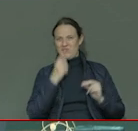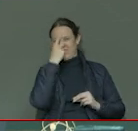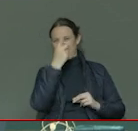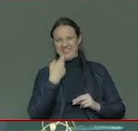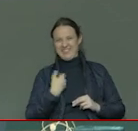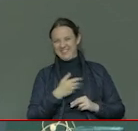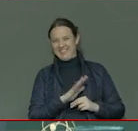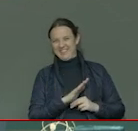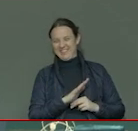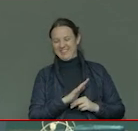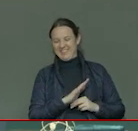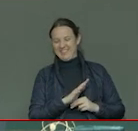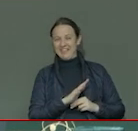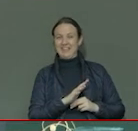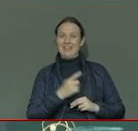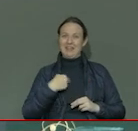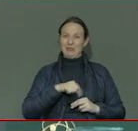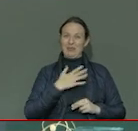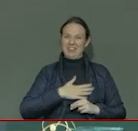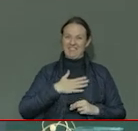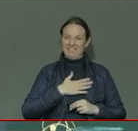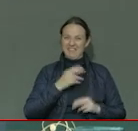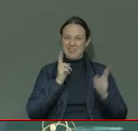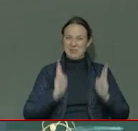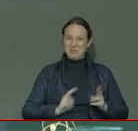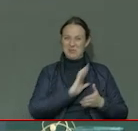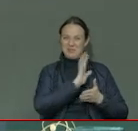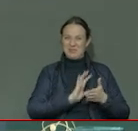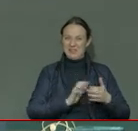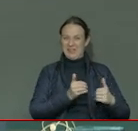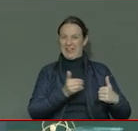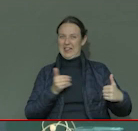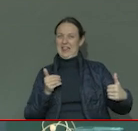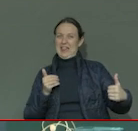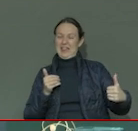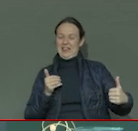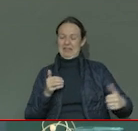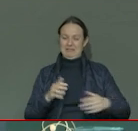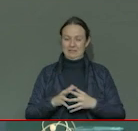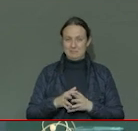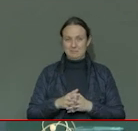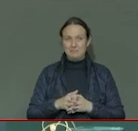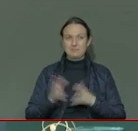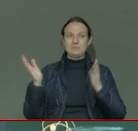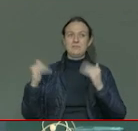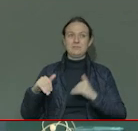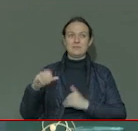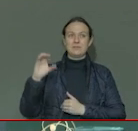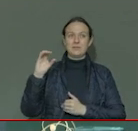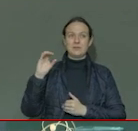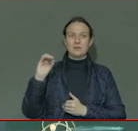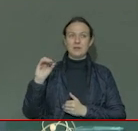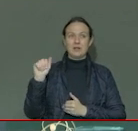So it was easier for us to distance ourselves from what human beings are actually capable of. Then you have Okamoto, he's the junior